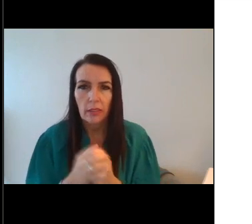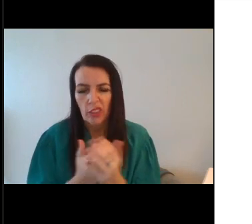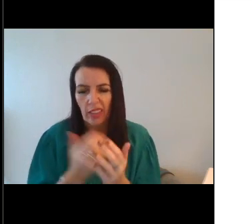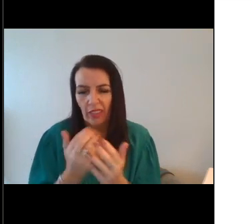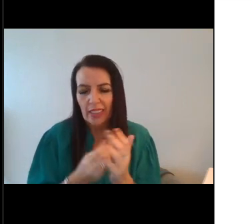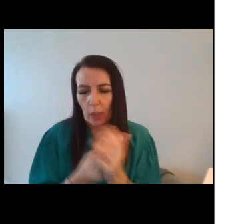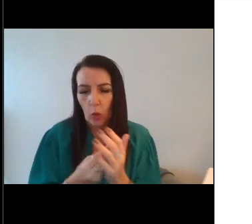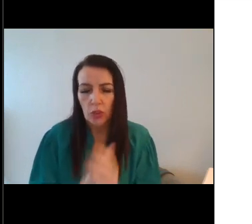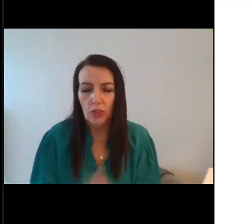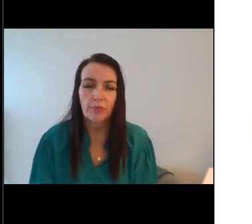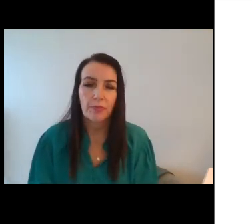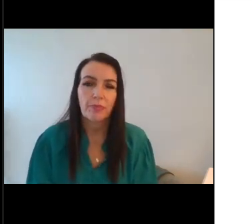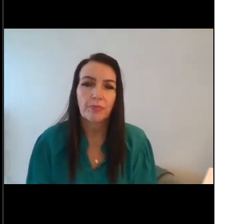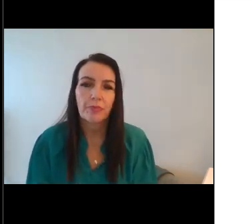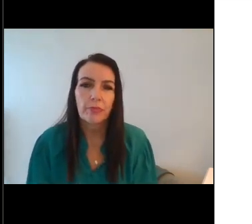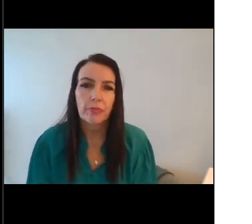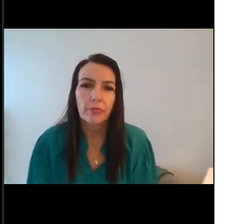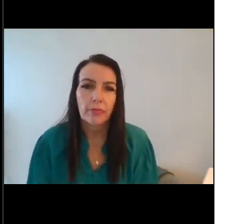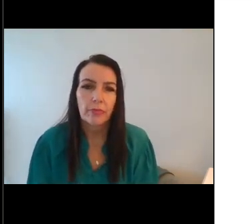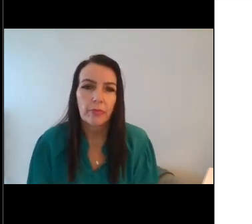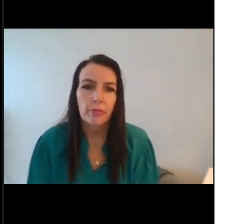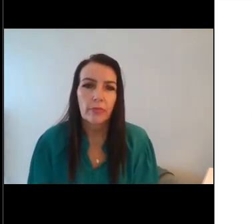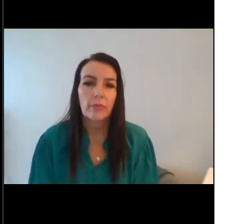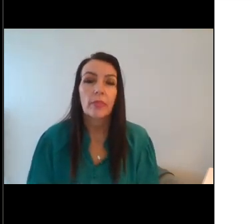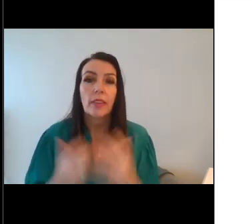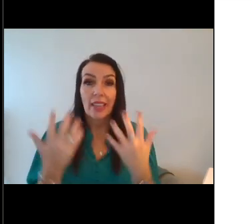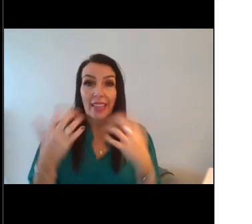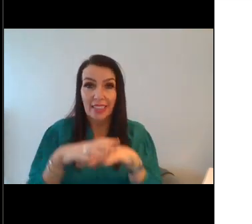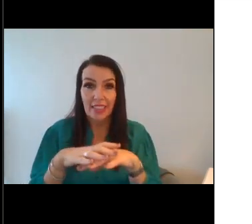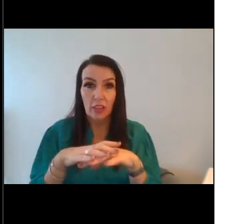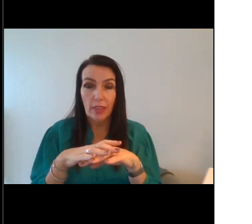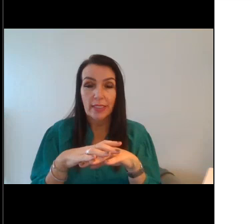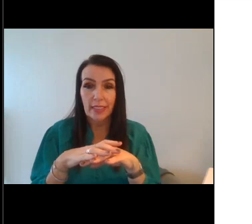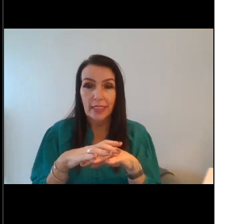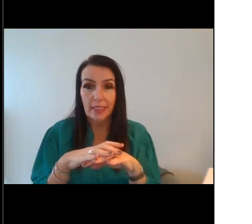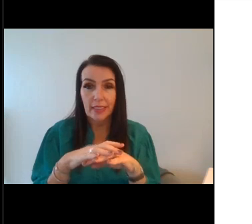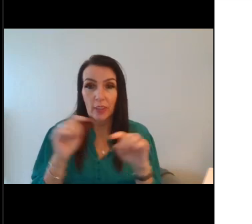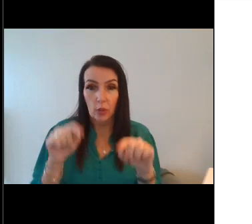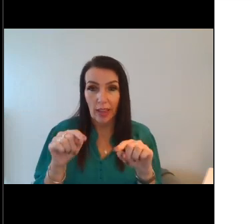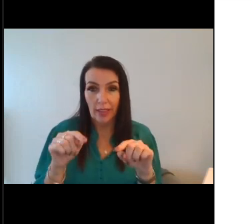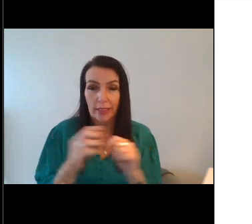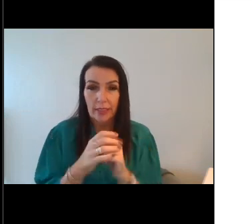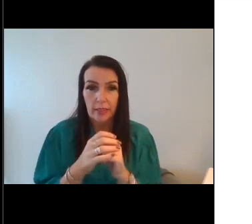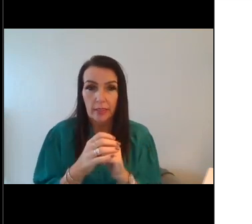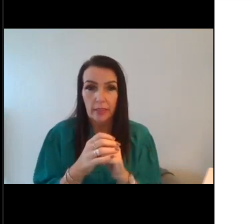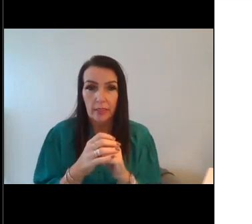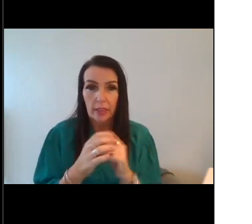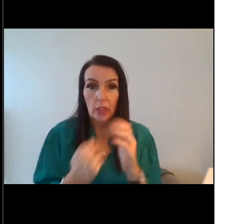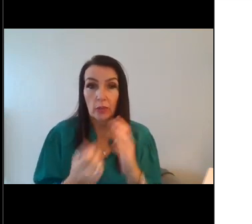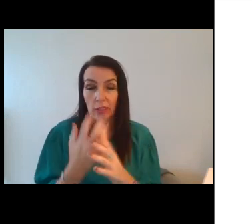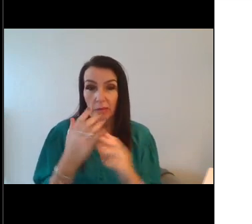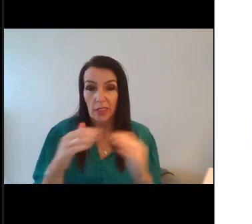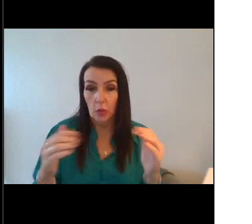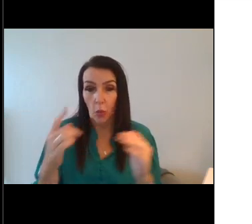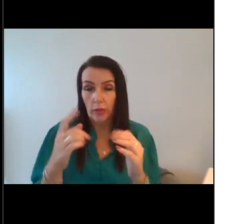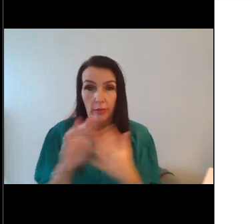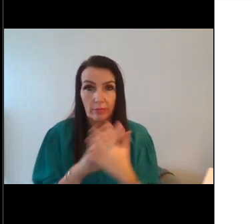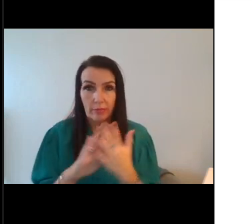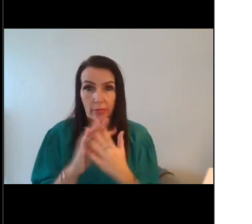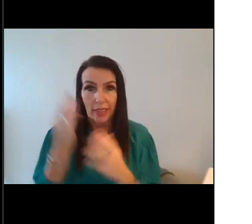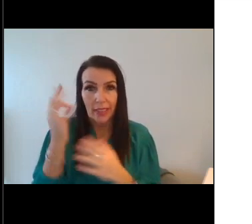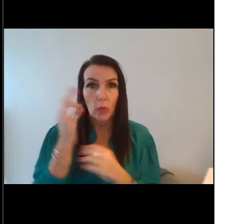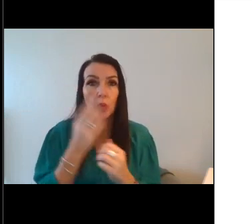costs. Now these PEAT outputs were then integrated into those Power BI dashboards I mentioned earlier that were developed in stage 1. So that enabled council